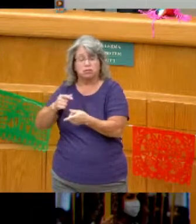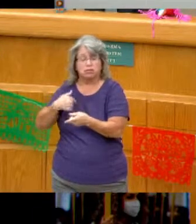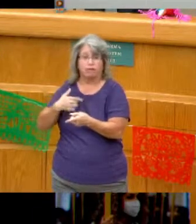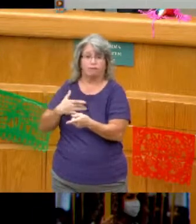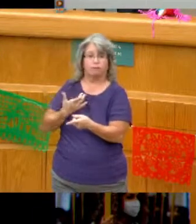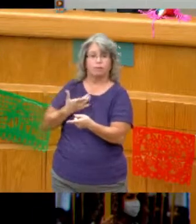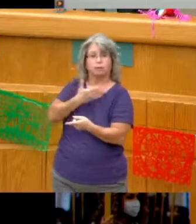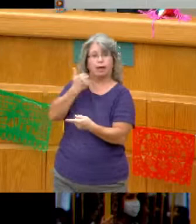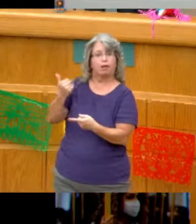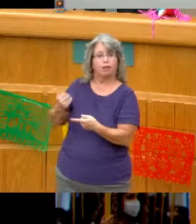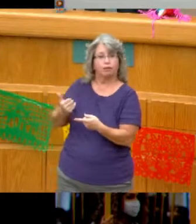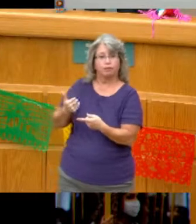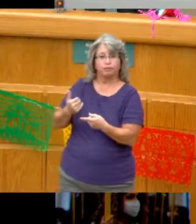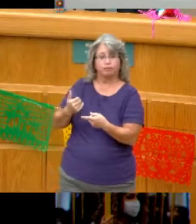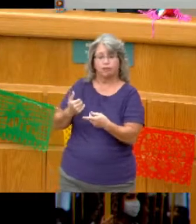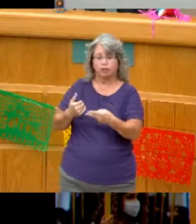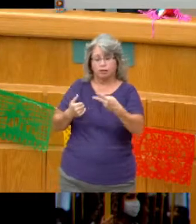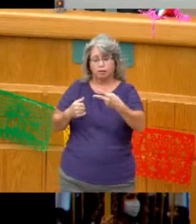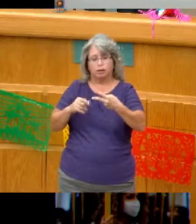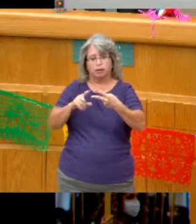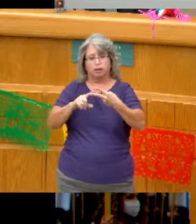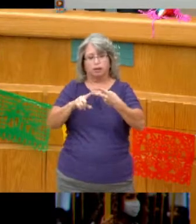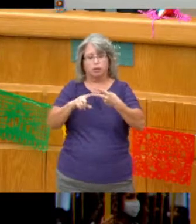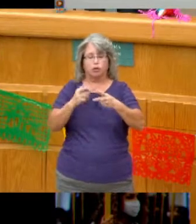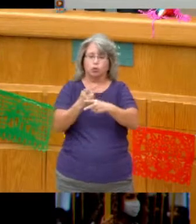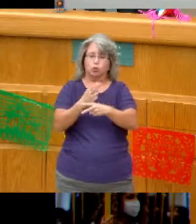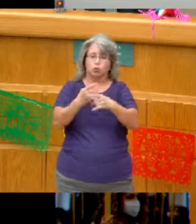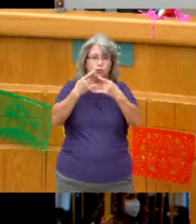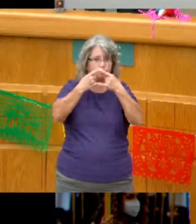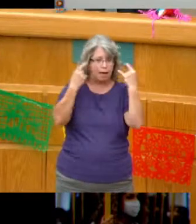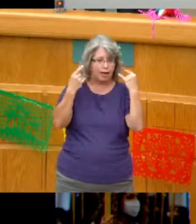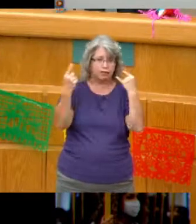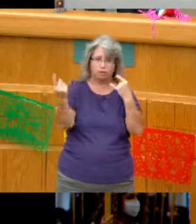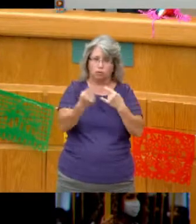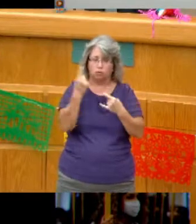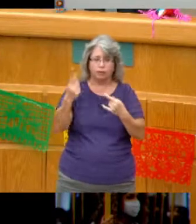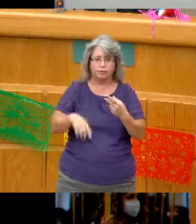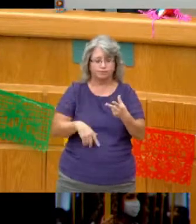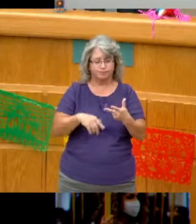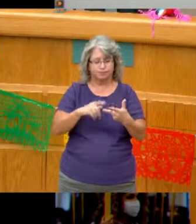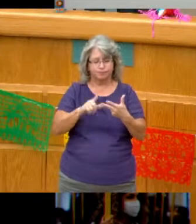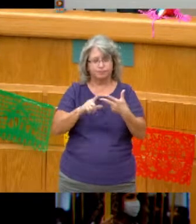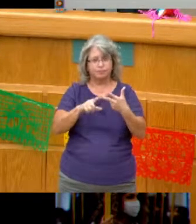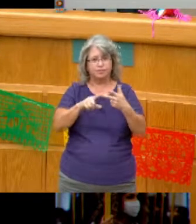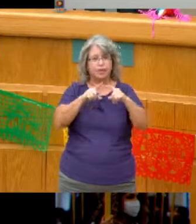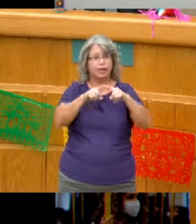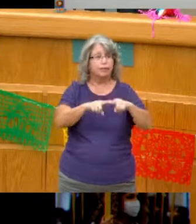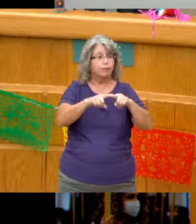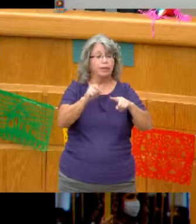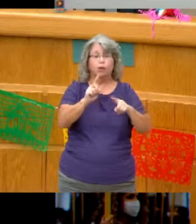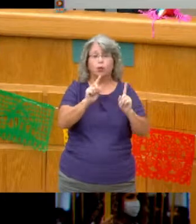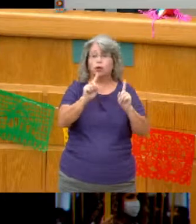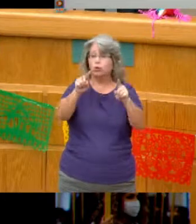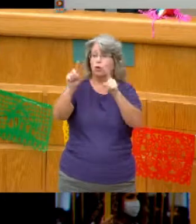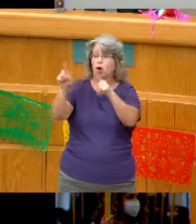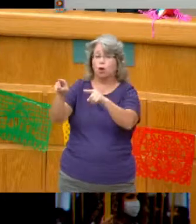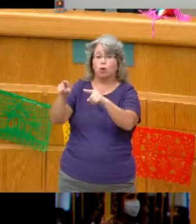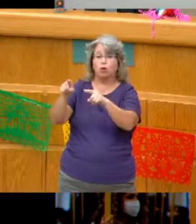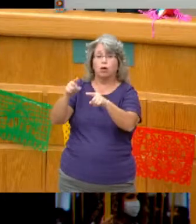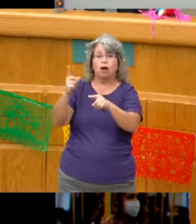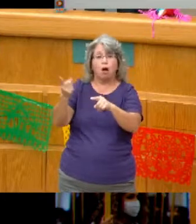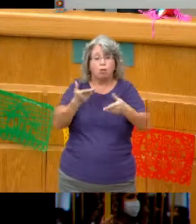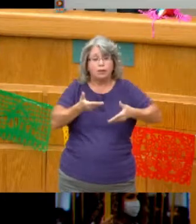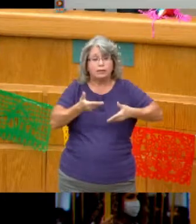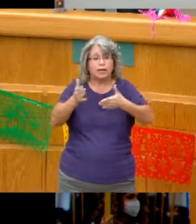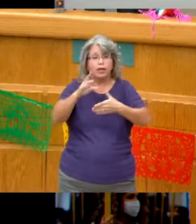your mask, obviously. 3, depending on where you go, they might actually use those vaccination cards that you got, so make sure you bring